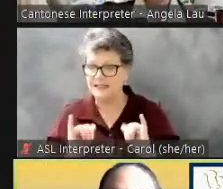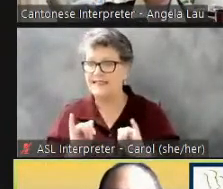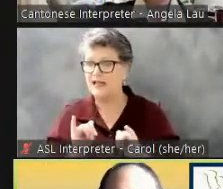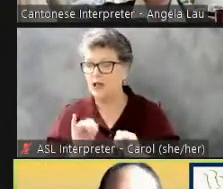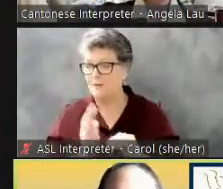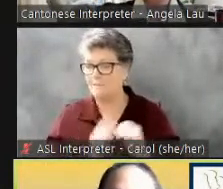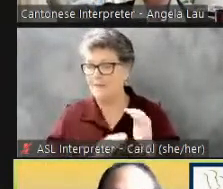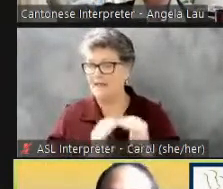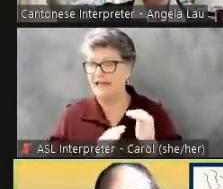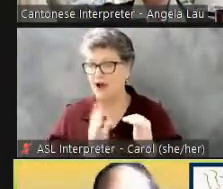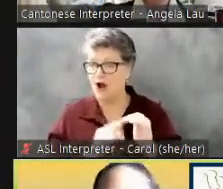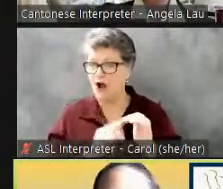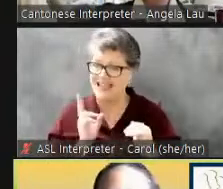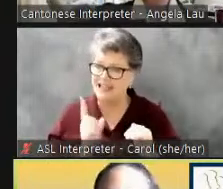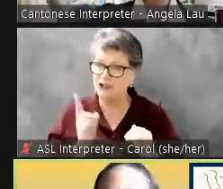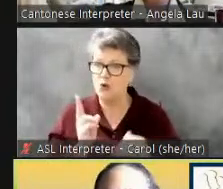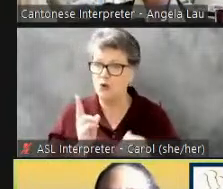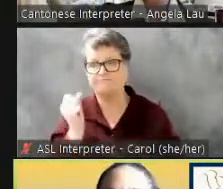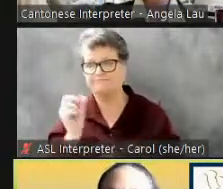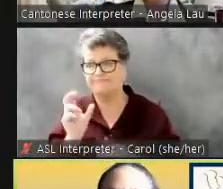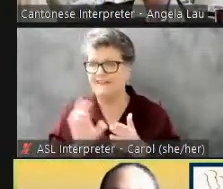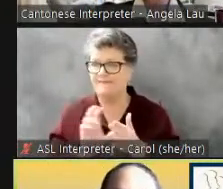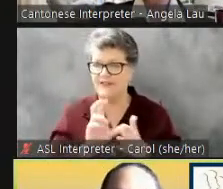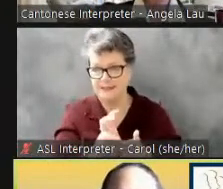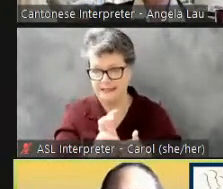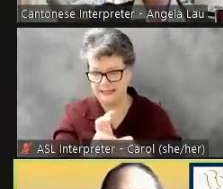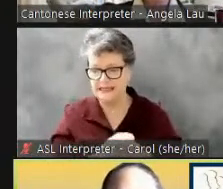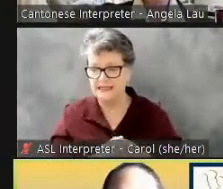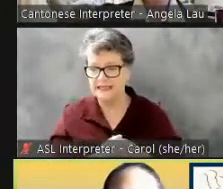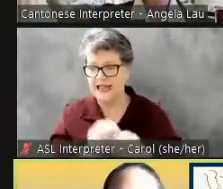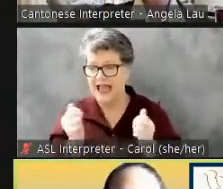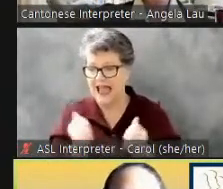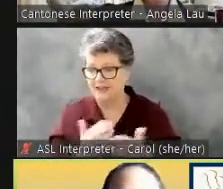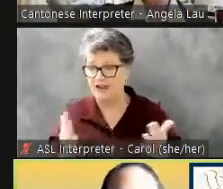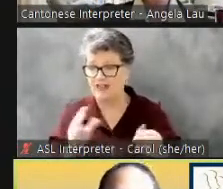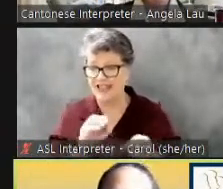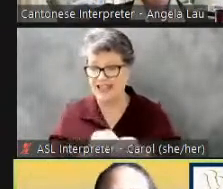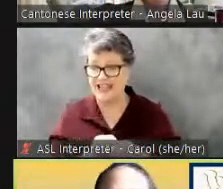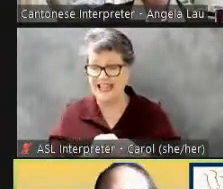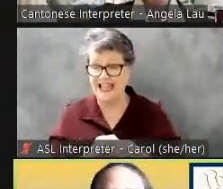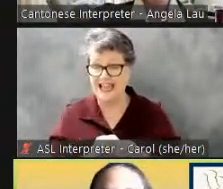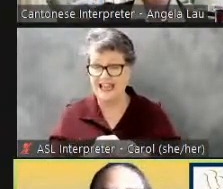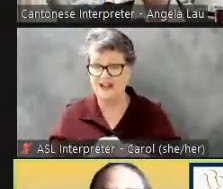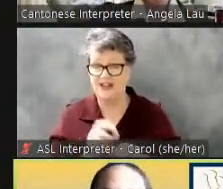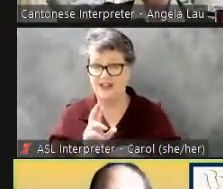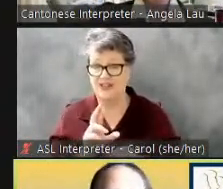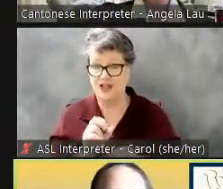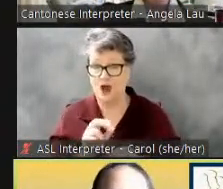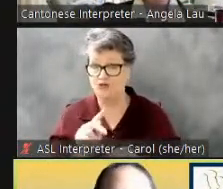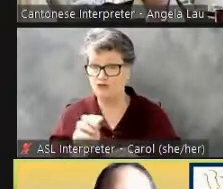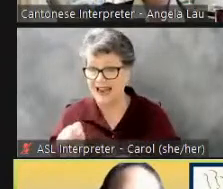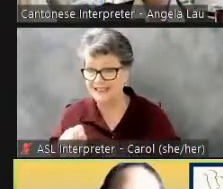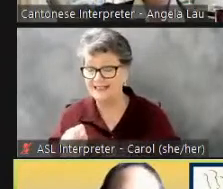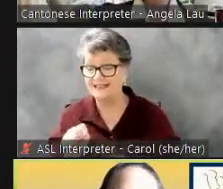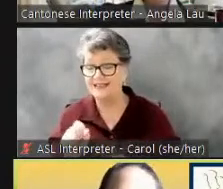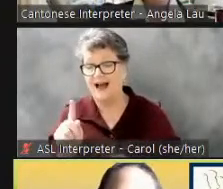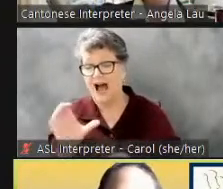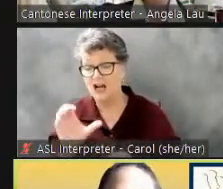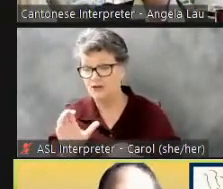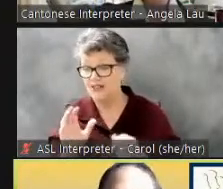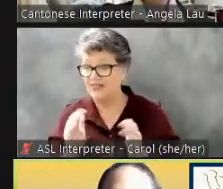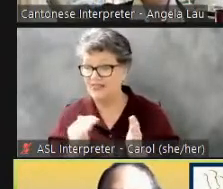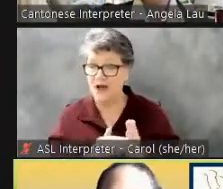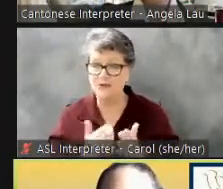the historic and unprecedented investments, everything in the rate space, hundreds of thousands of new